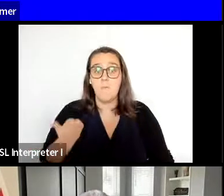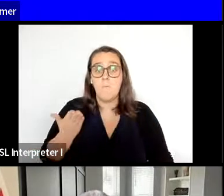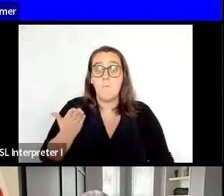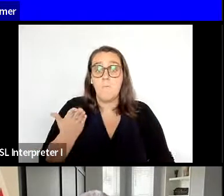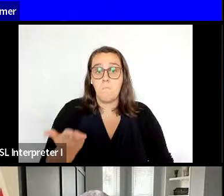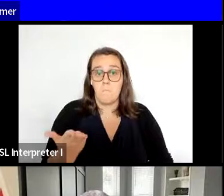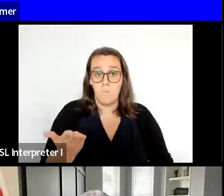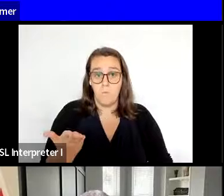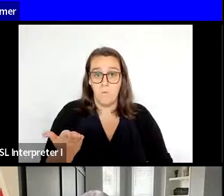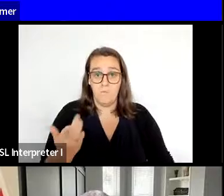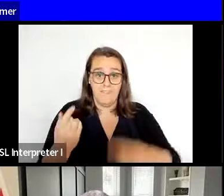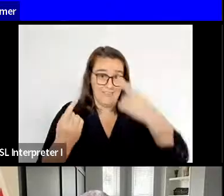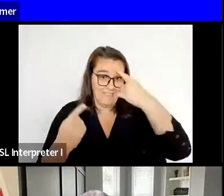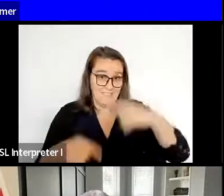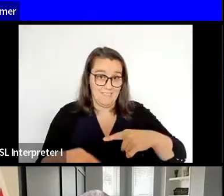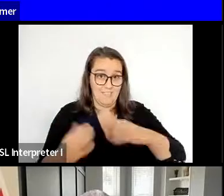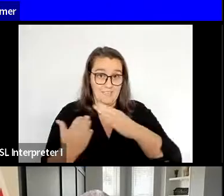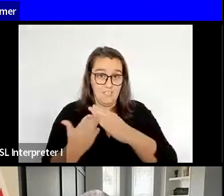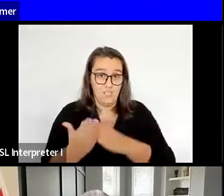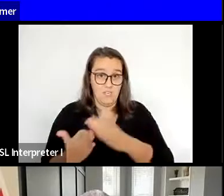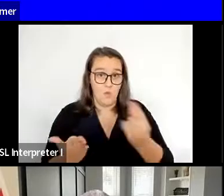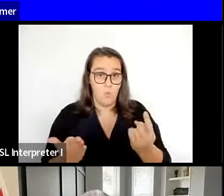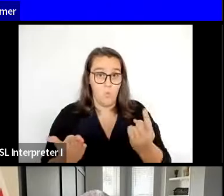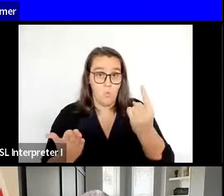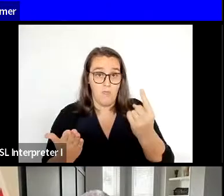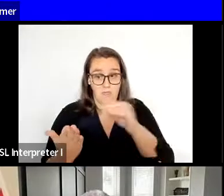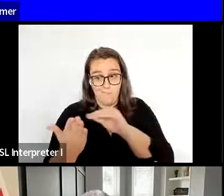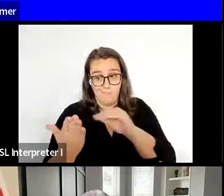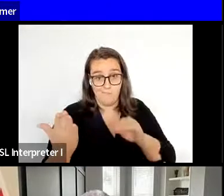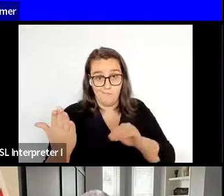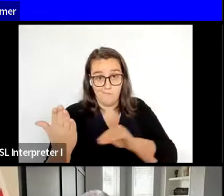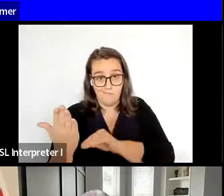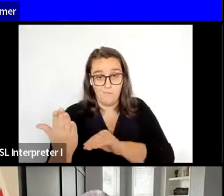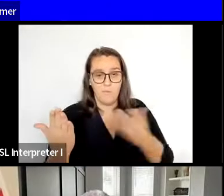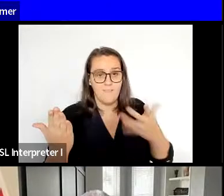agenda. That one item has been taken off. We've dealt with that one item.